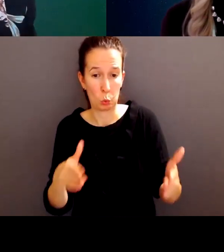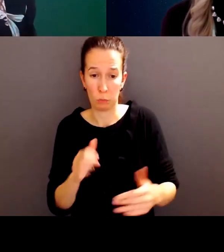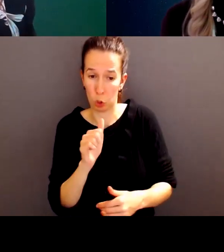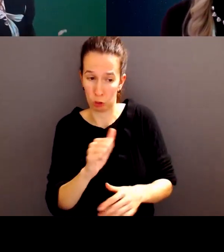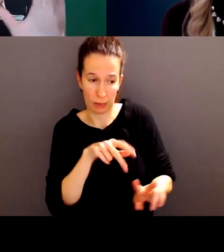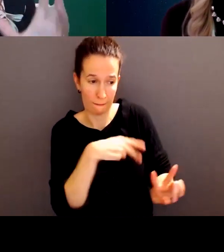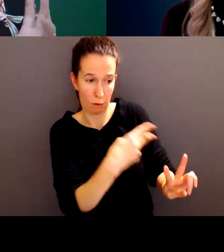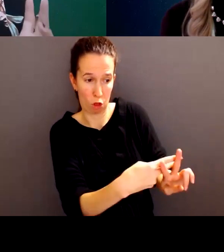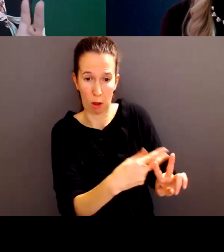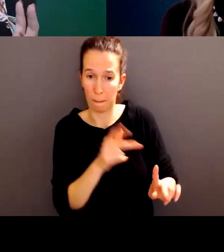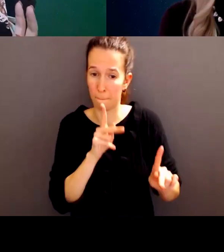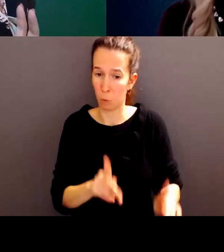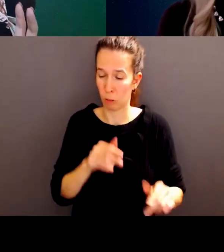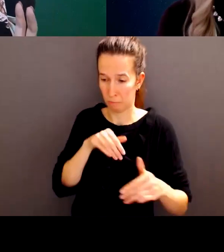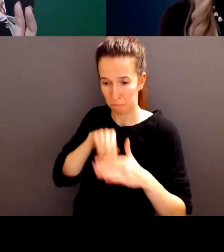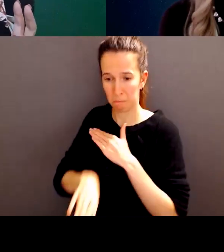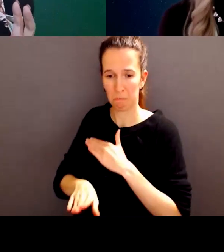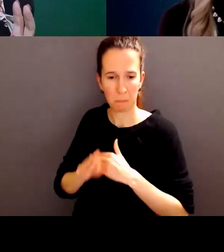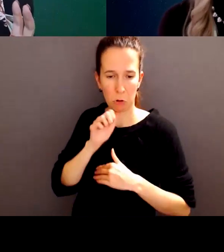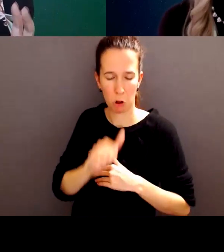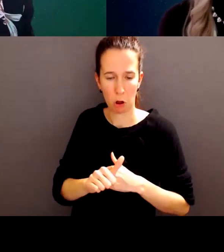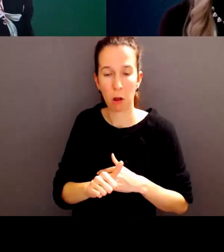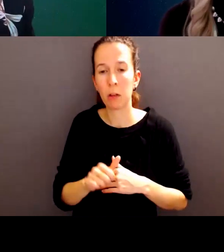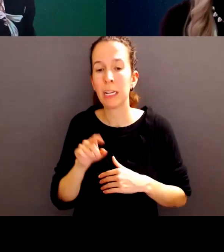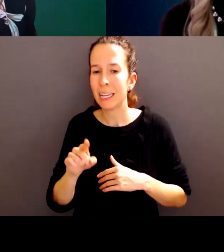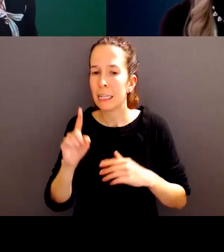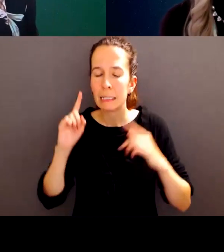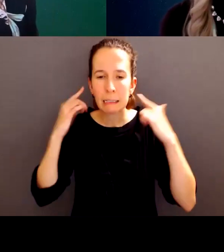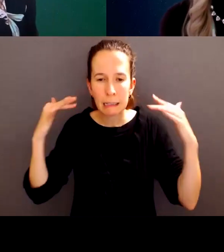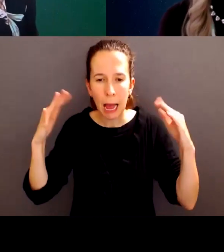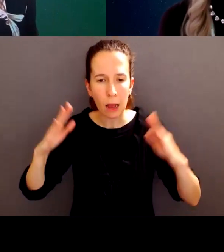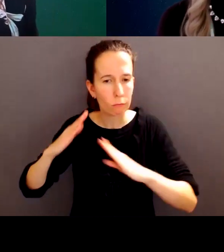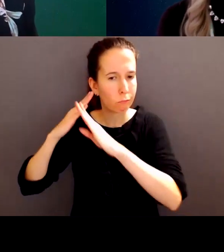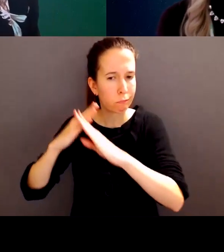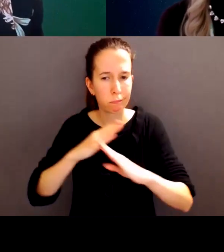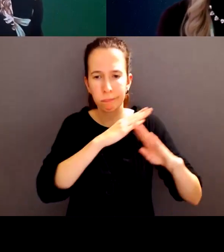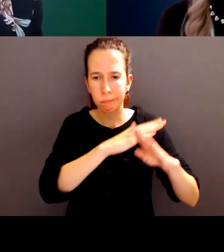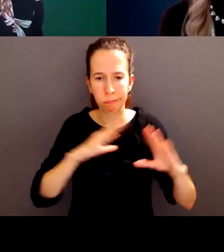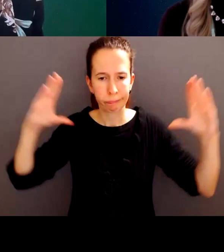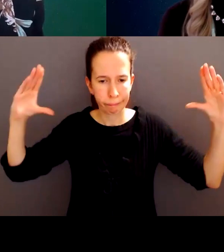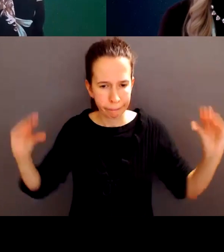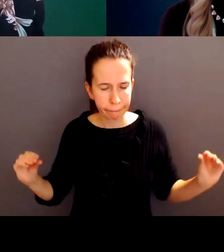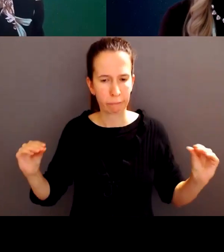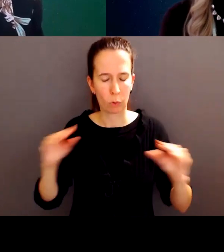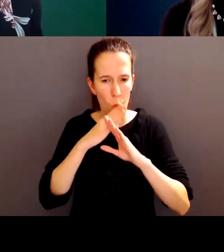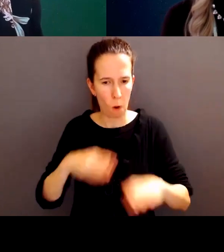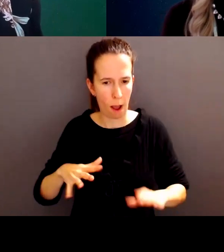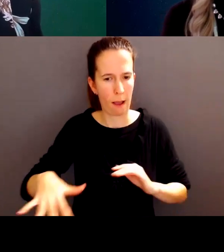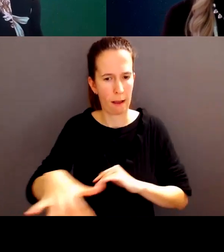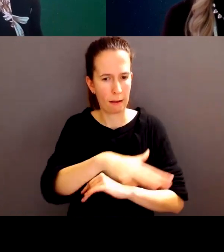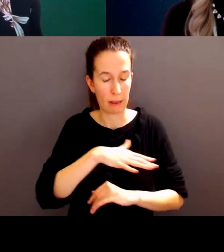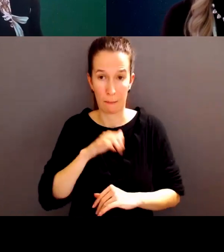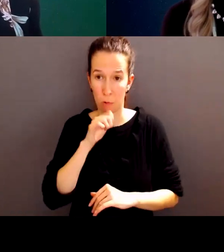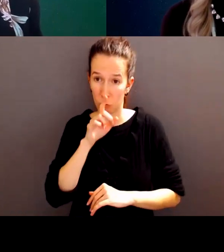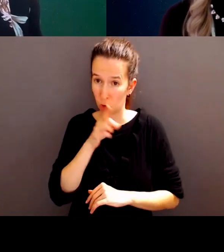soundproof. And so that was really critical because again, I don't know if anyone in the audience has ever